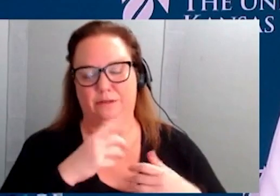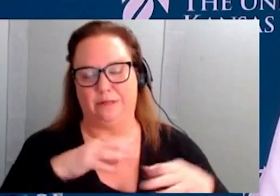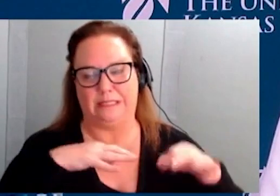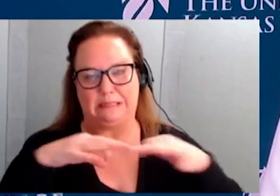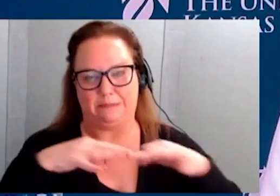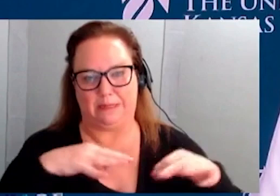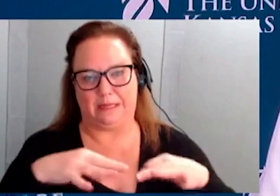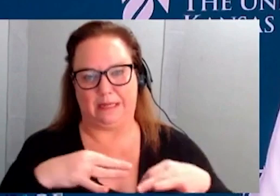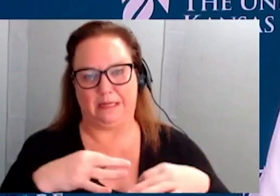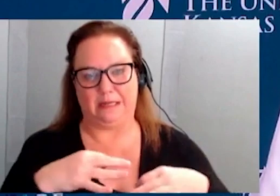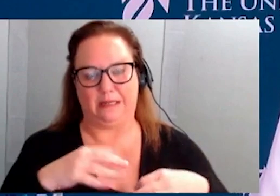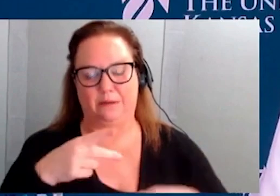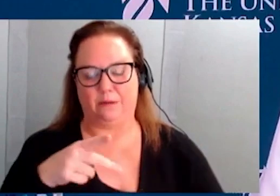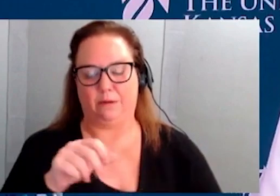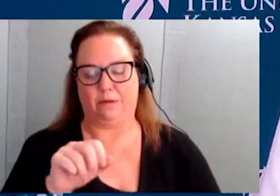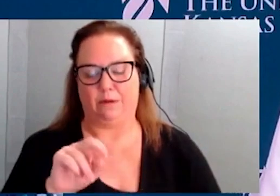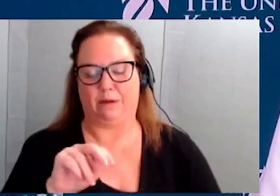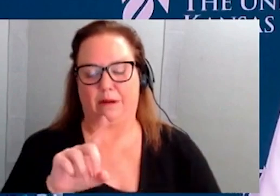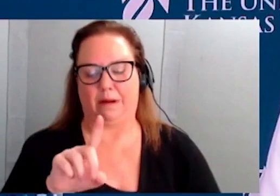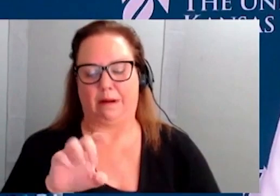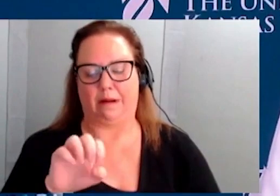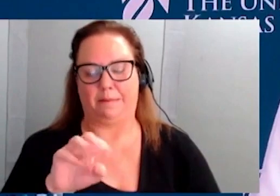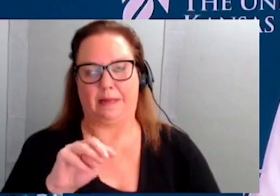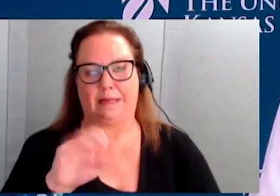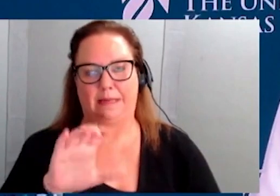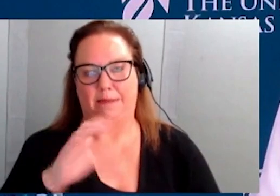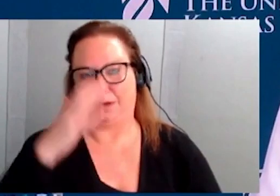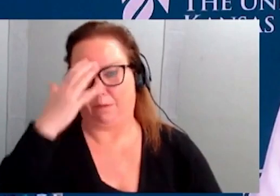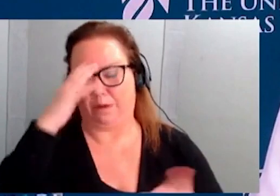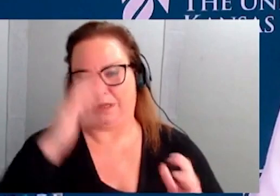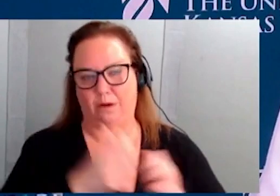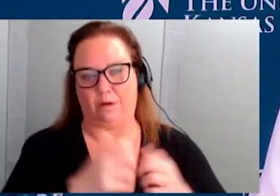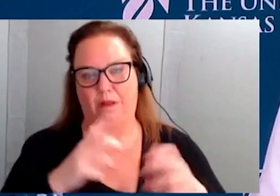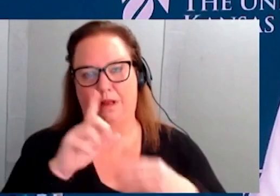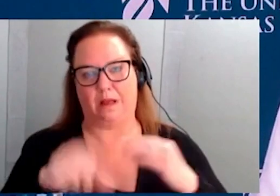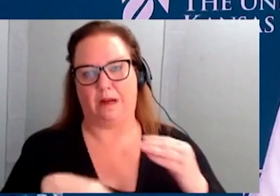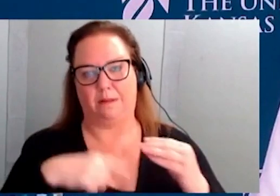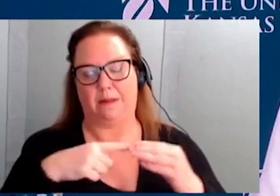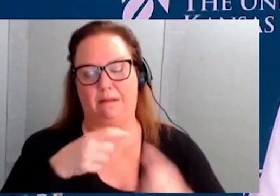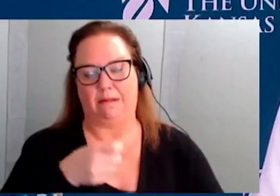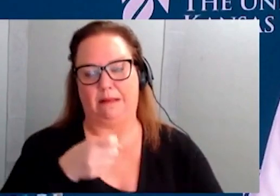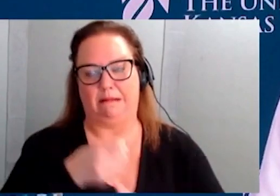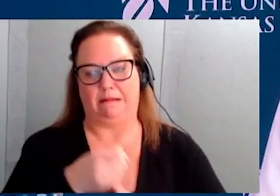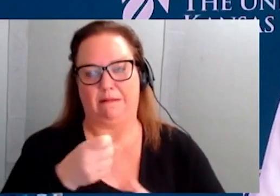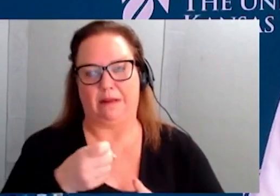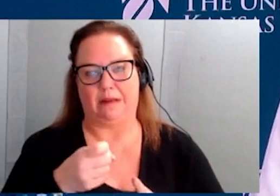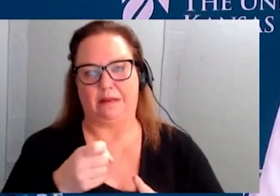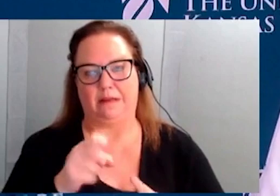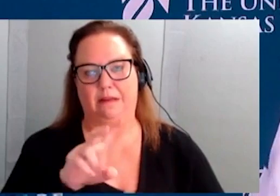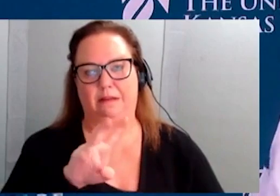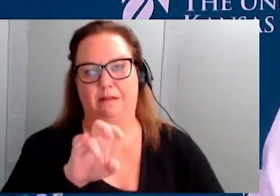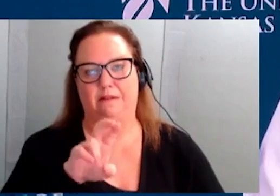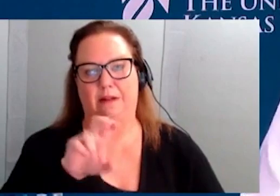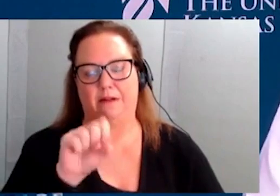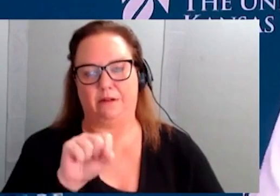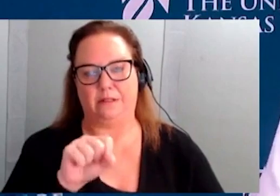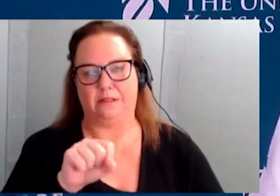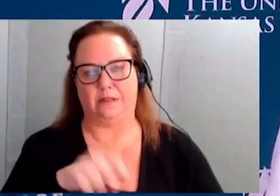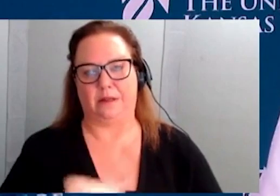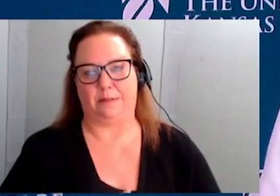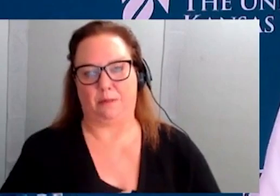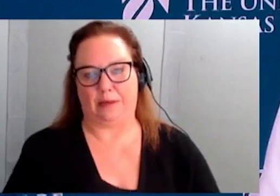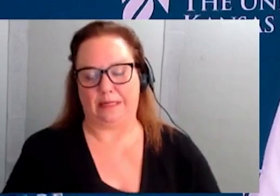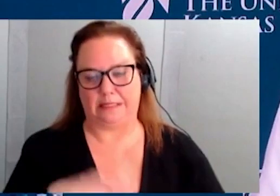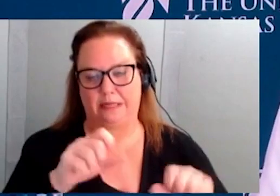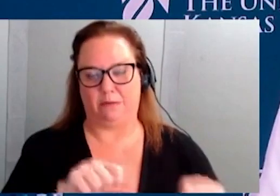through a pandemic when we didn't know much at all about the effect of the virus on pregnancy and what it could do to